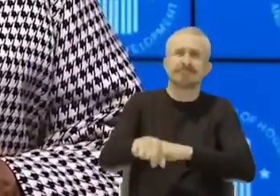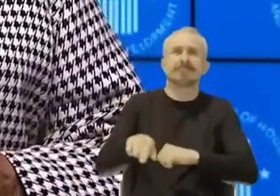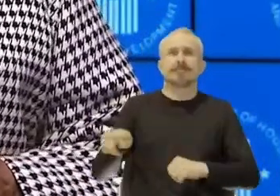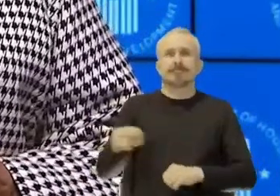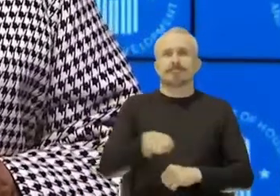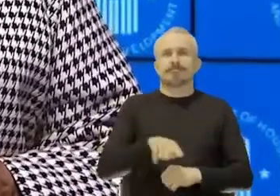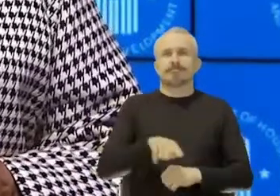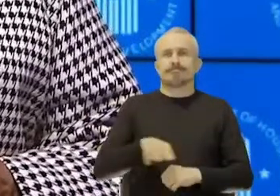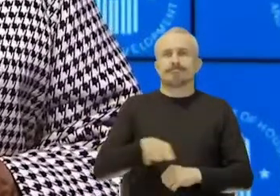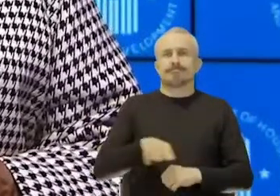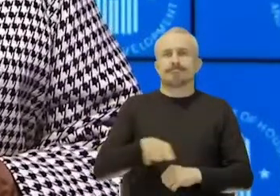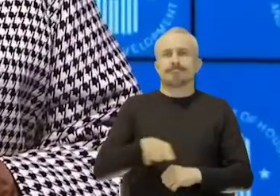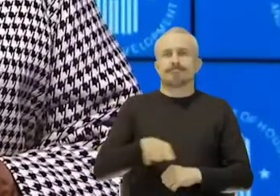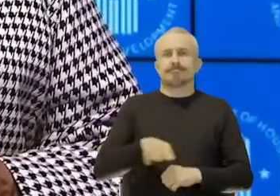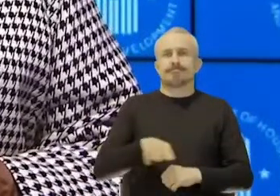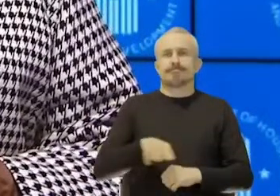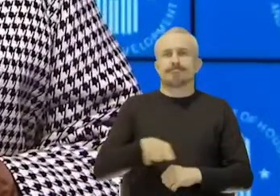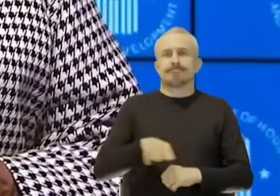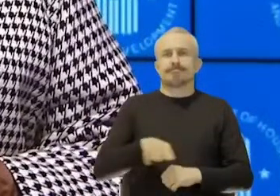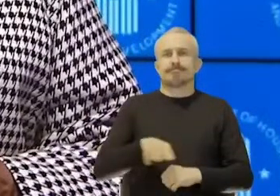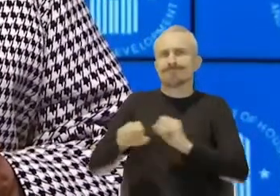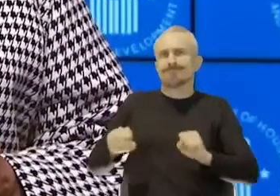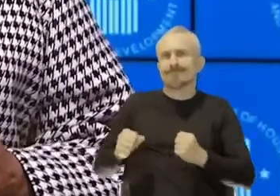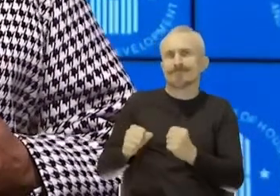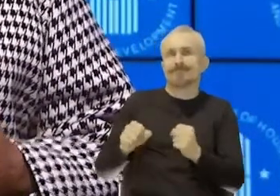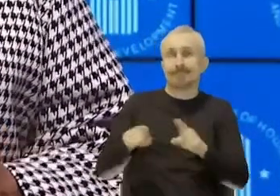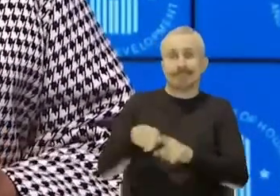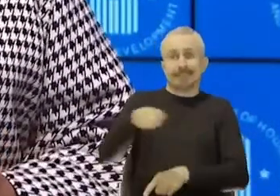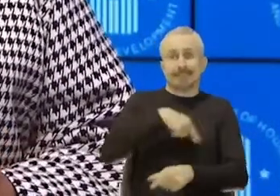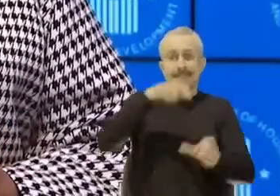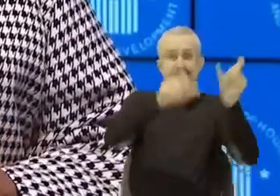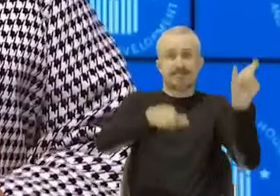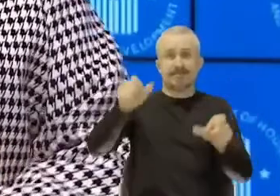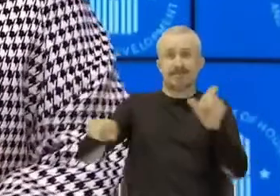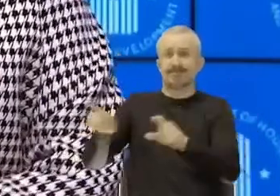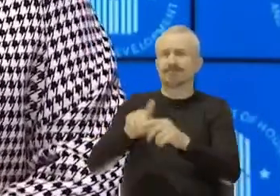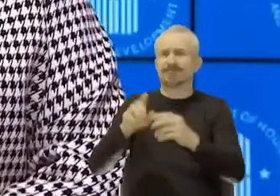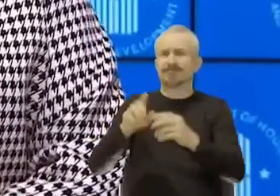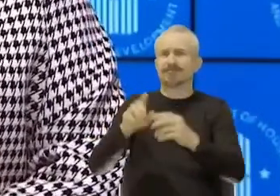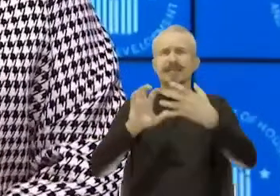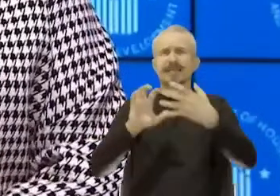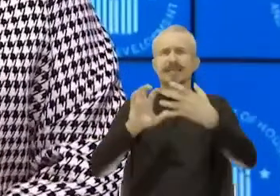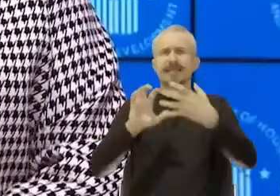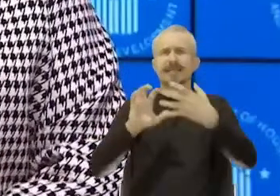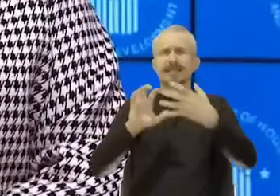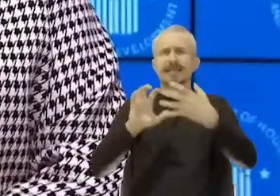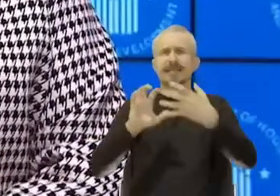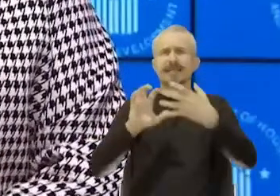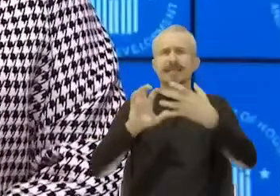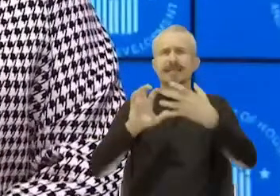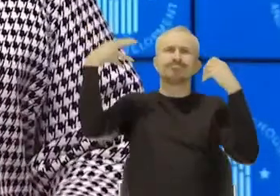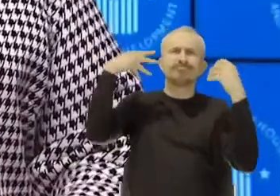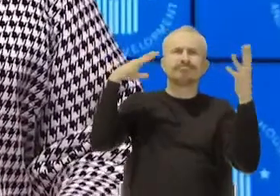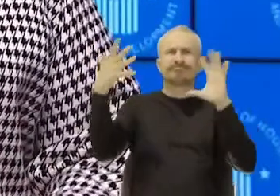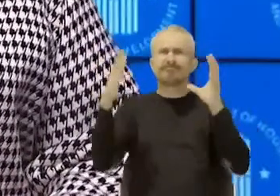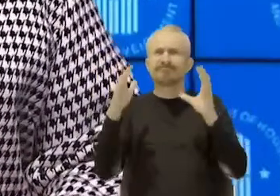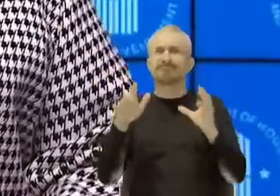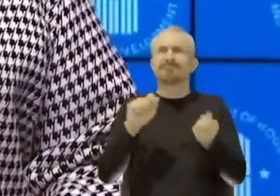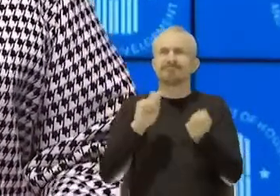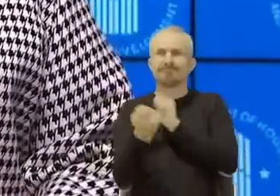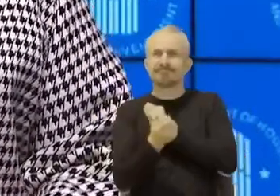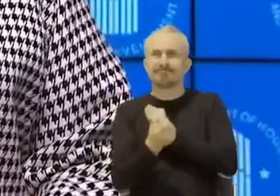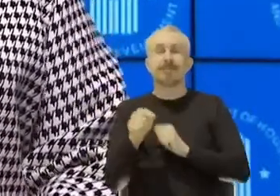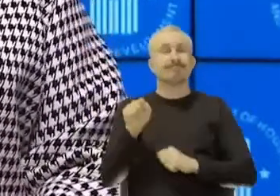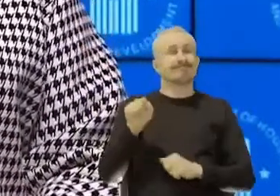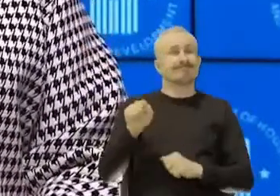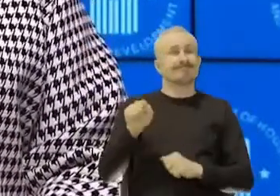vulnerable to the impact of extreme weather and excess heat, both of which are exacerbated by pollution. Cities must